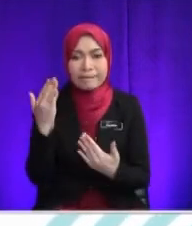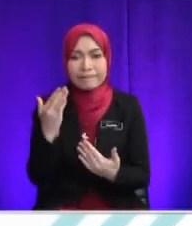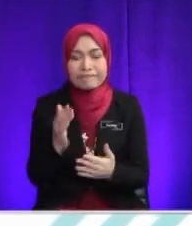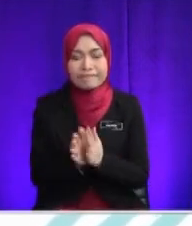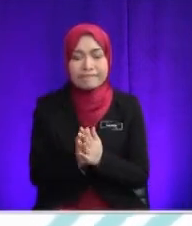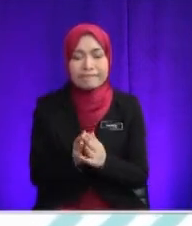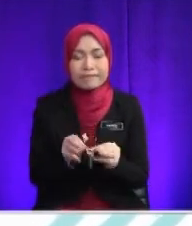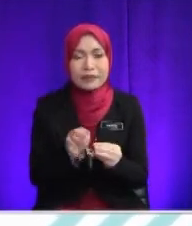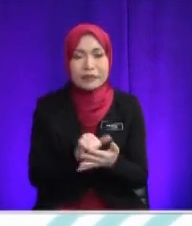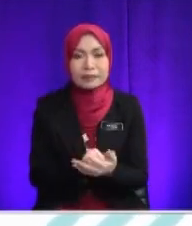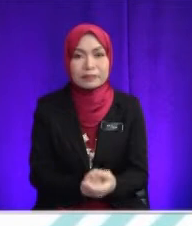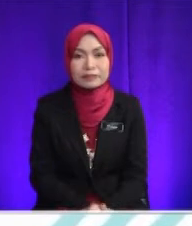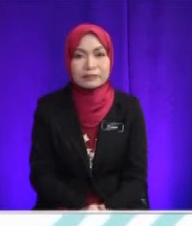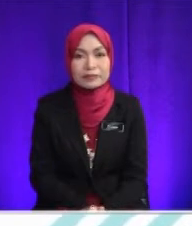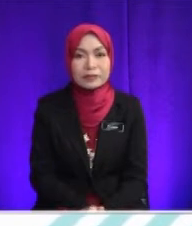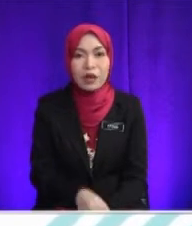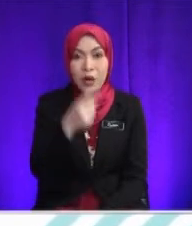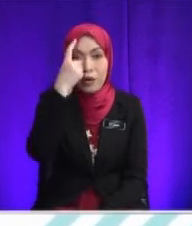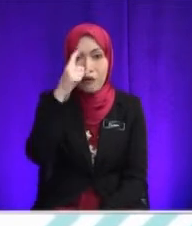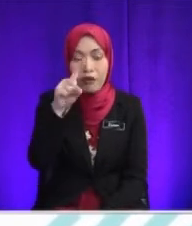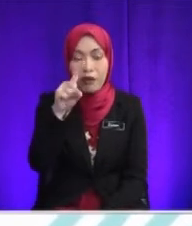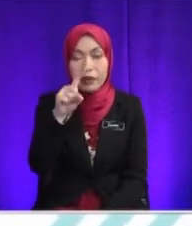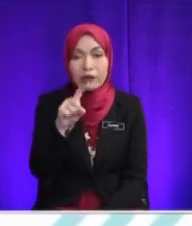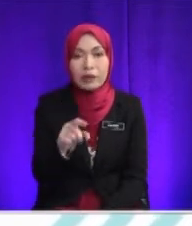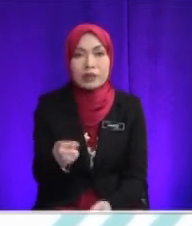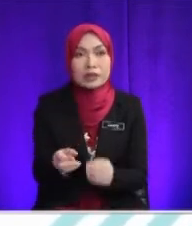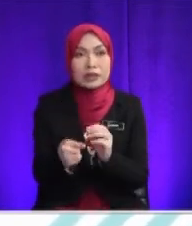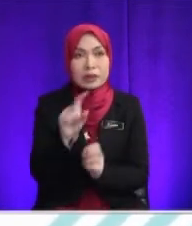All right. So for question number four, can I have a volunteer?